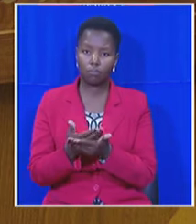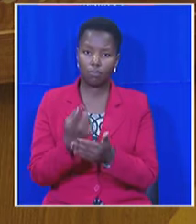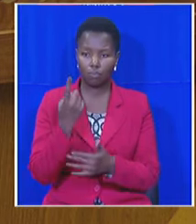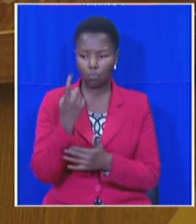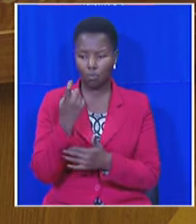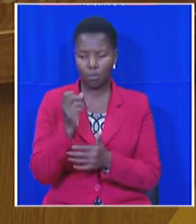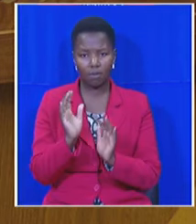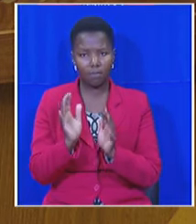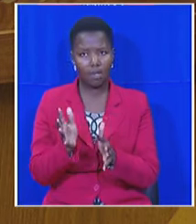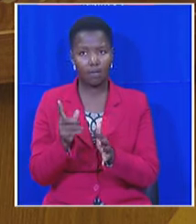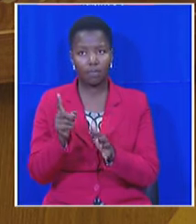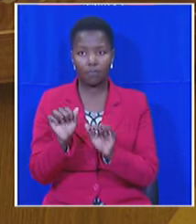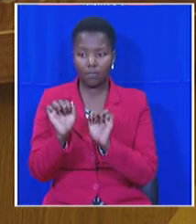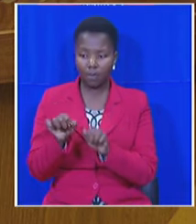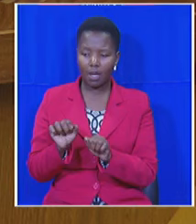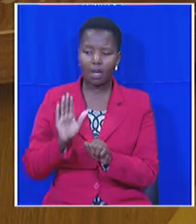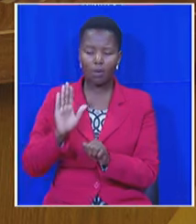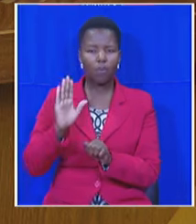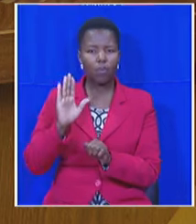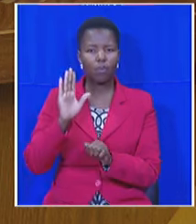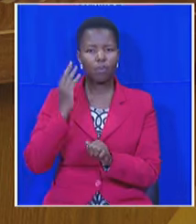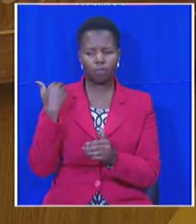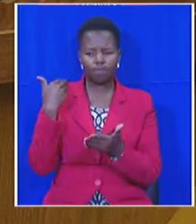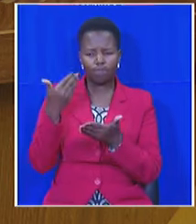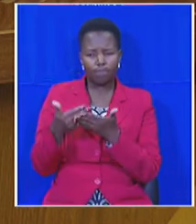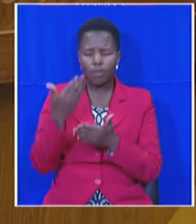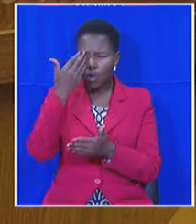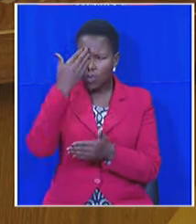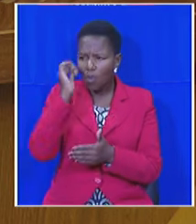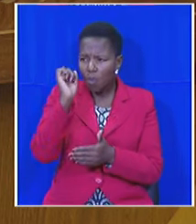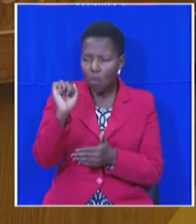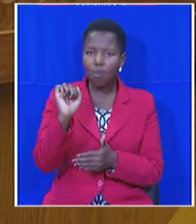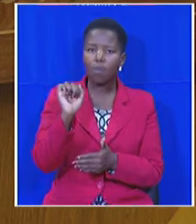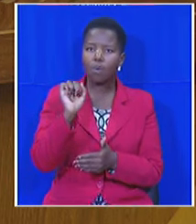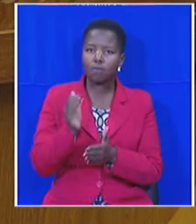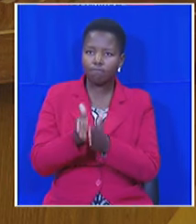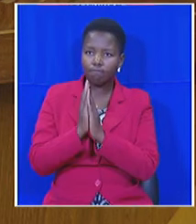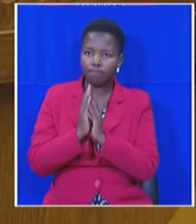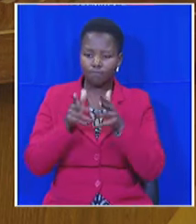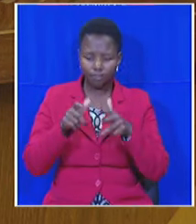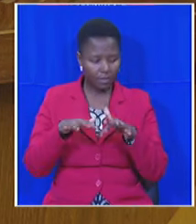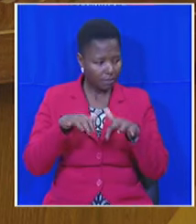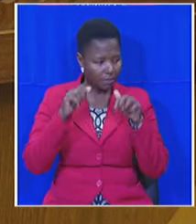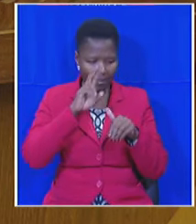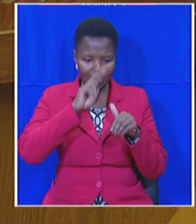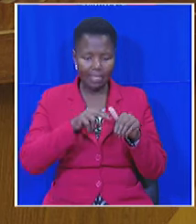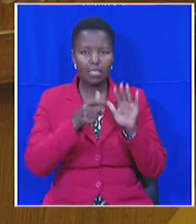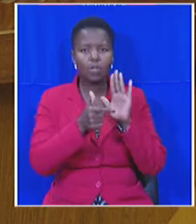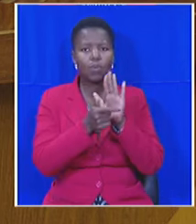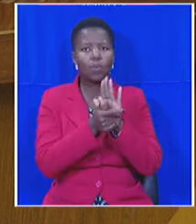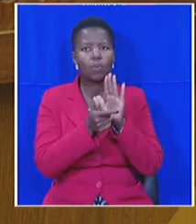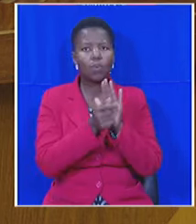that you allow your wisdom to persuade you to bring to this House Legislation that revises